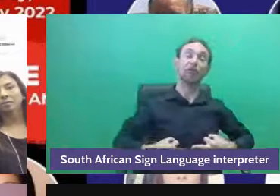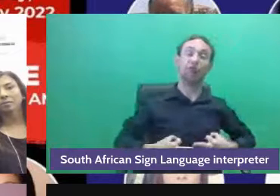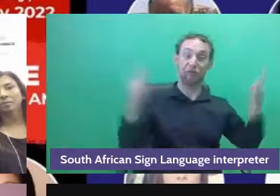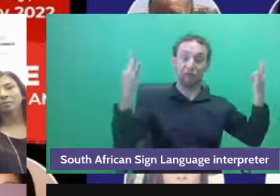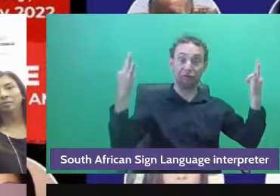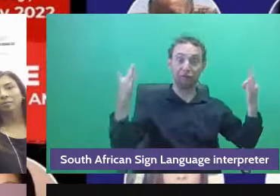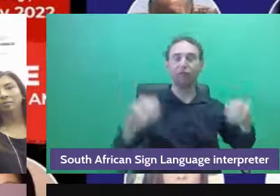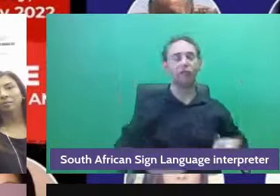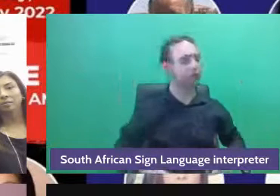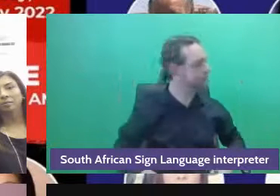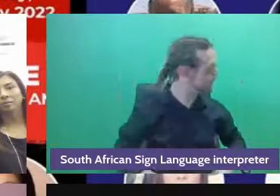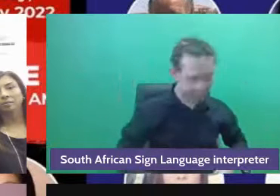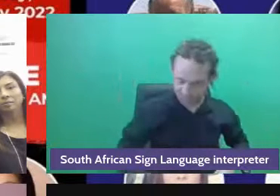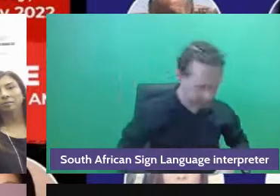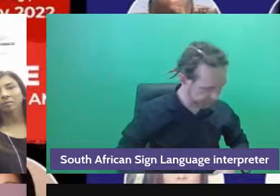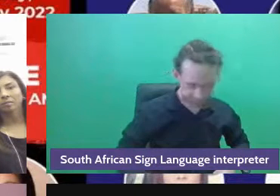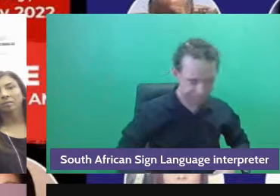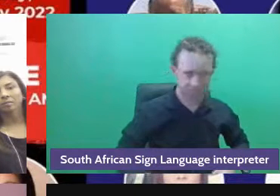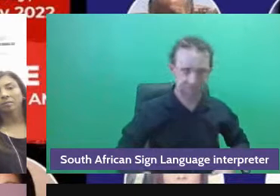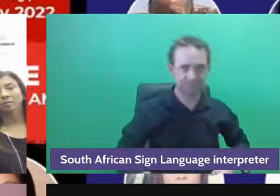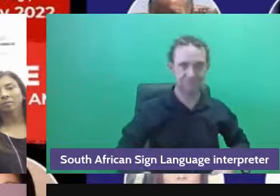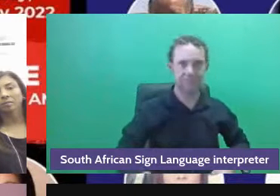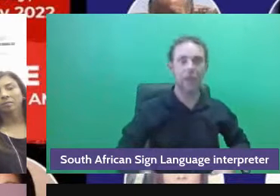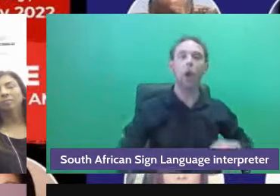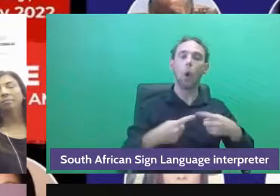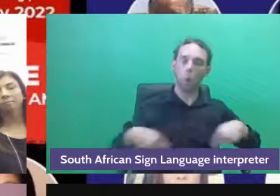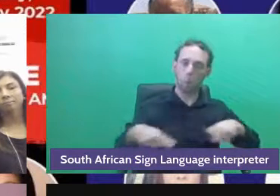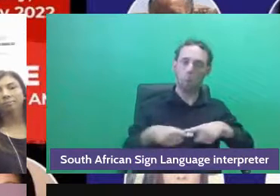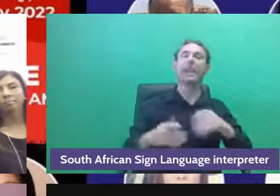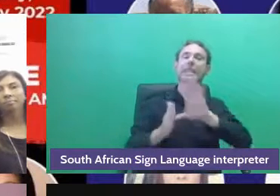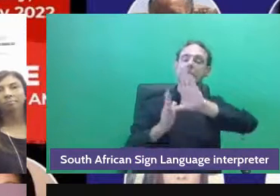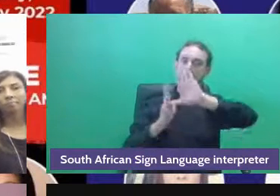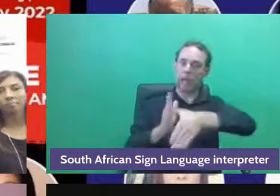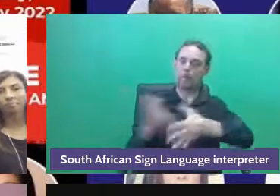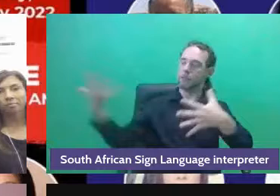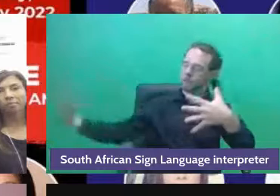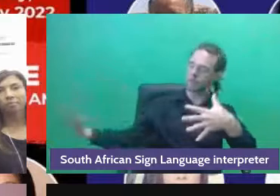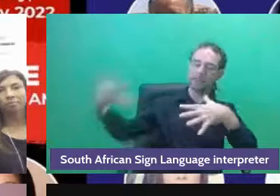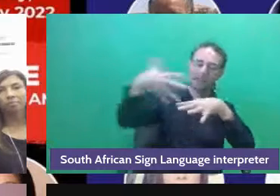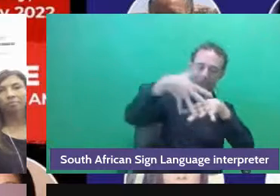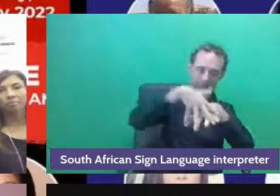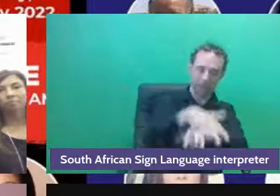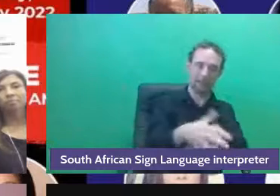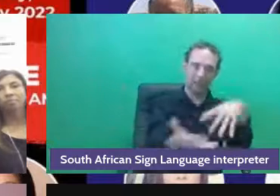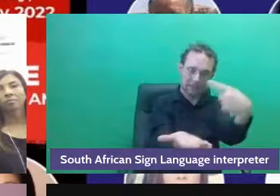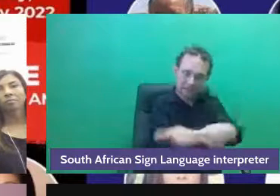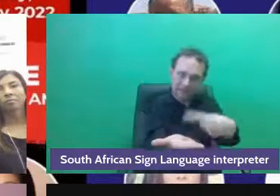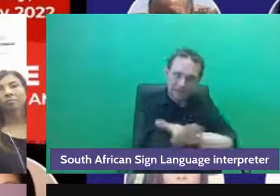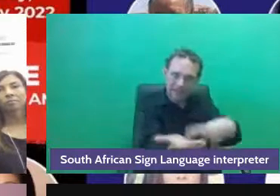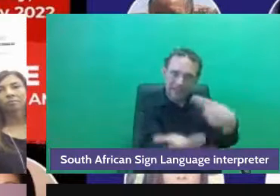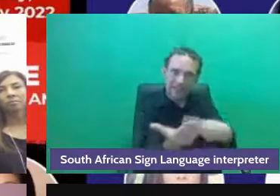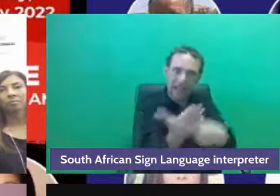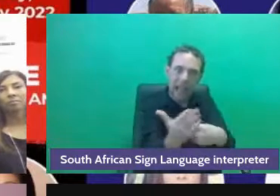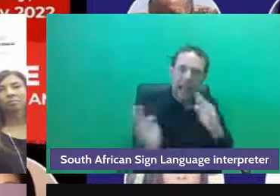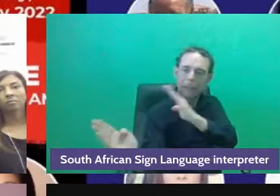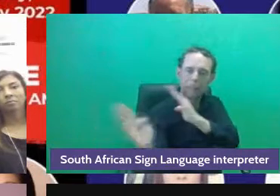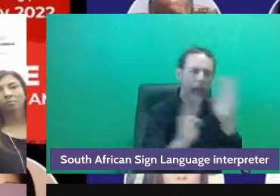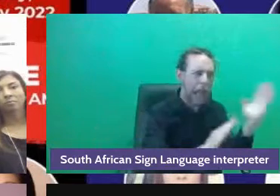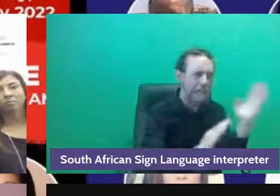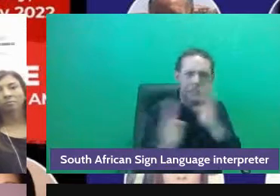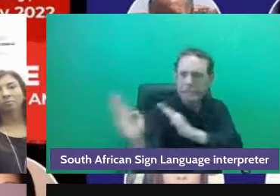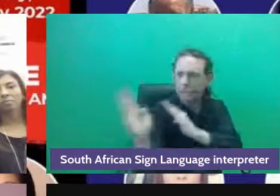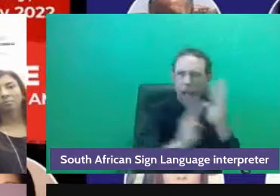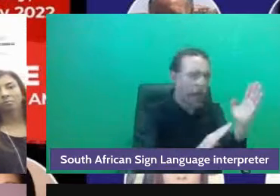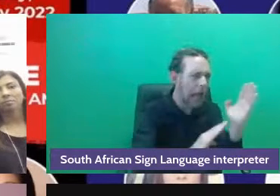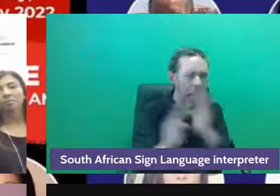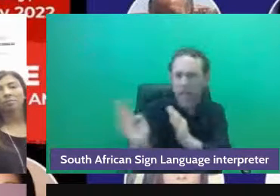consulting to tick a box, but consult, integrate, and then then implement these kind of policies. With the National